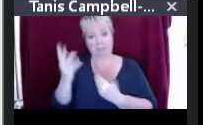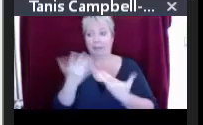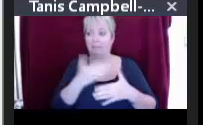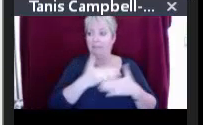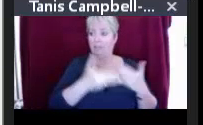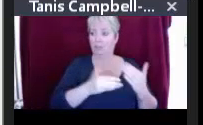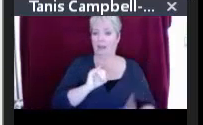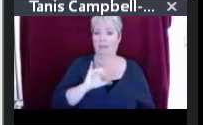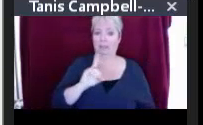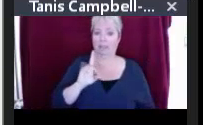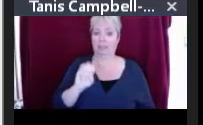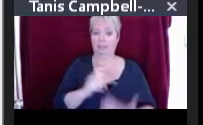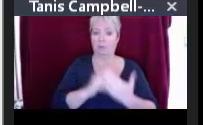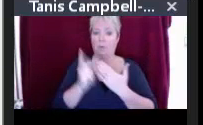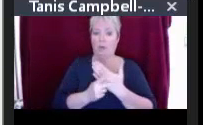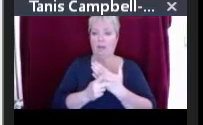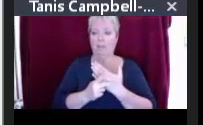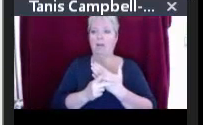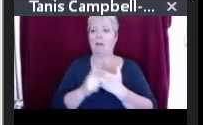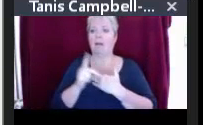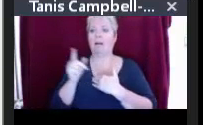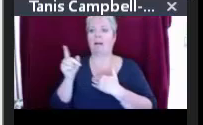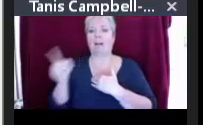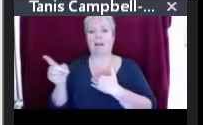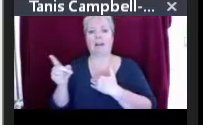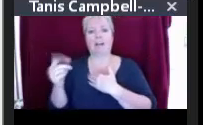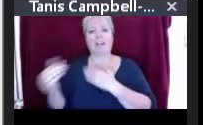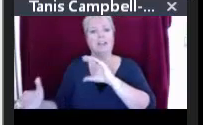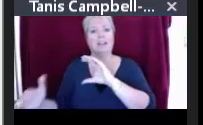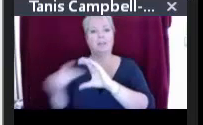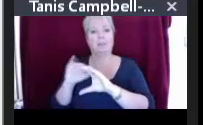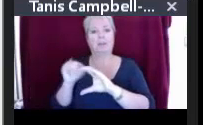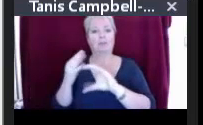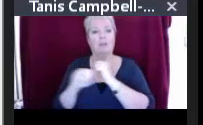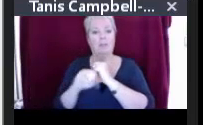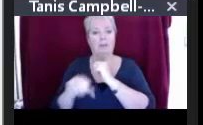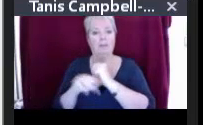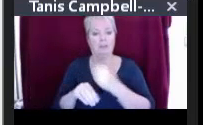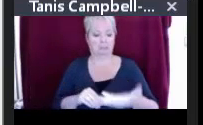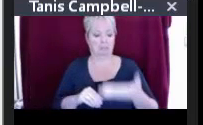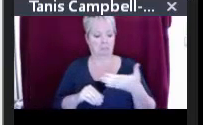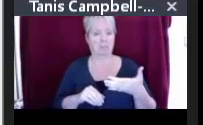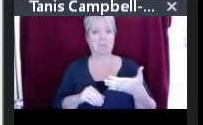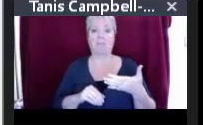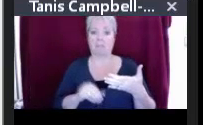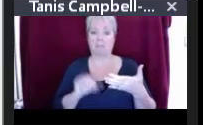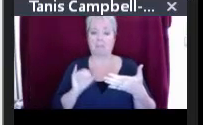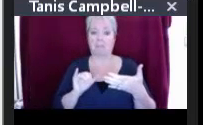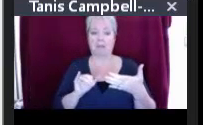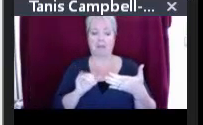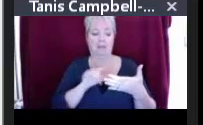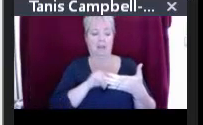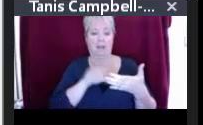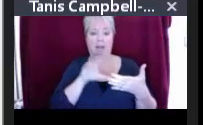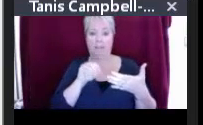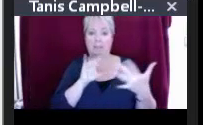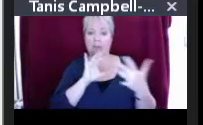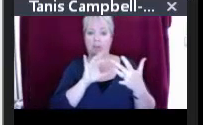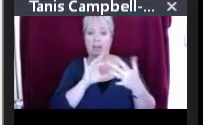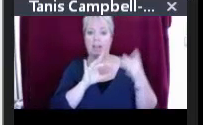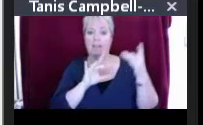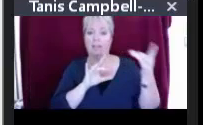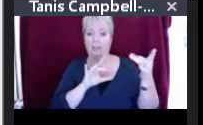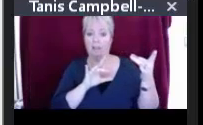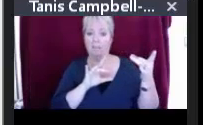IBDE's program, I received a job posting via email Tuesday. I contacted the company Wednesday and landed an